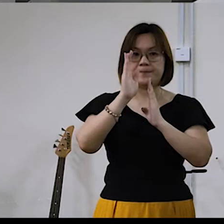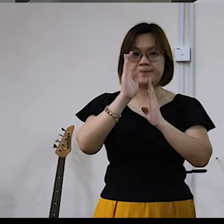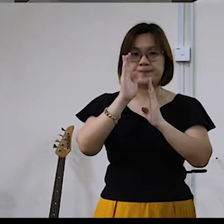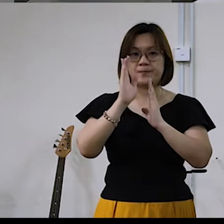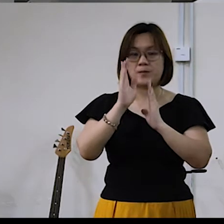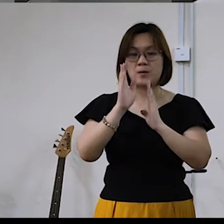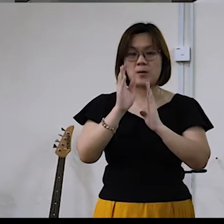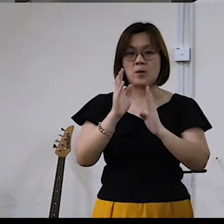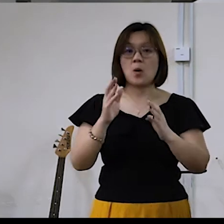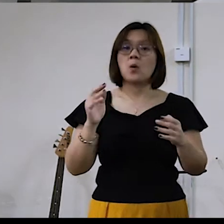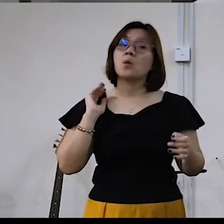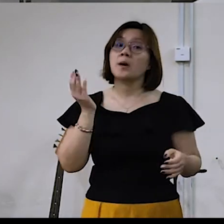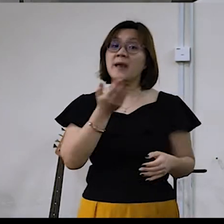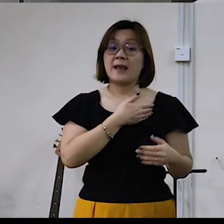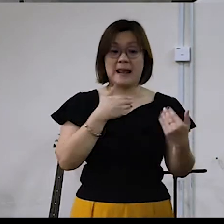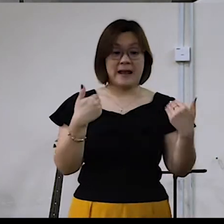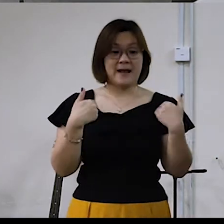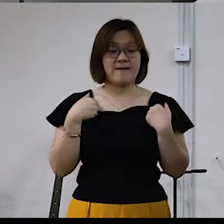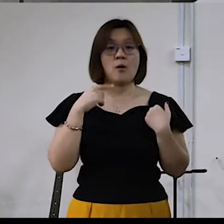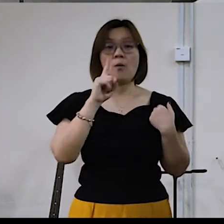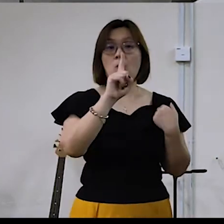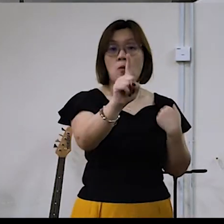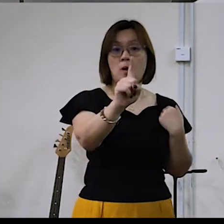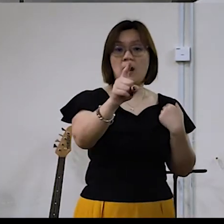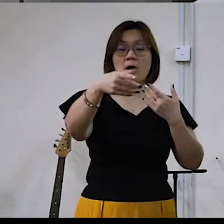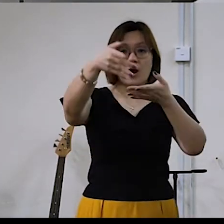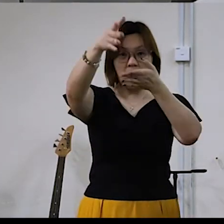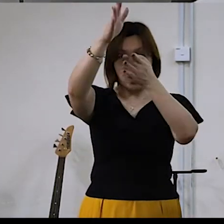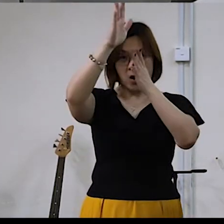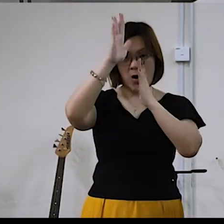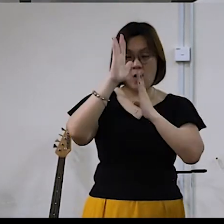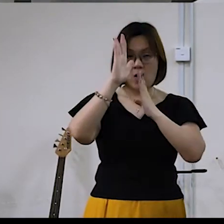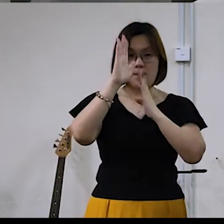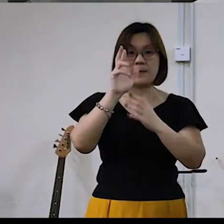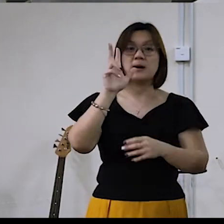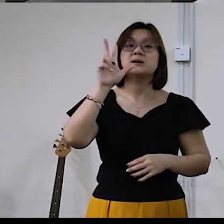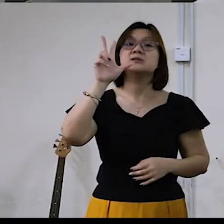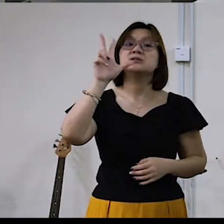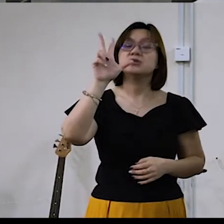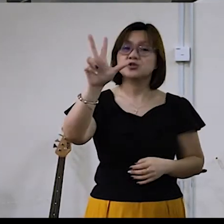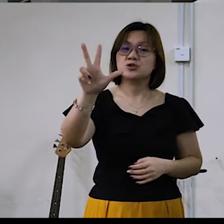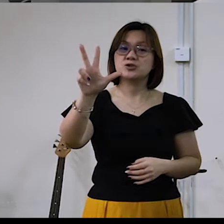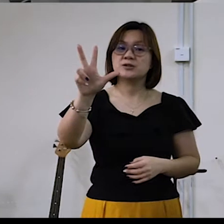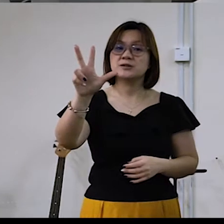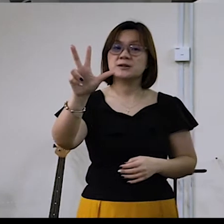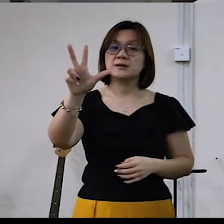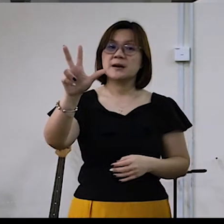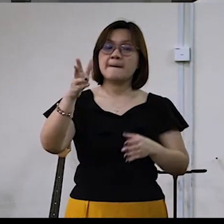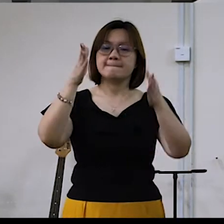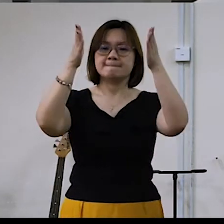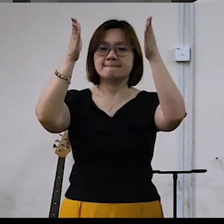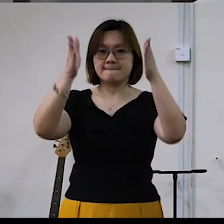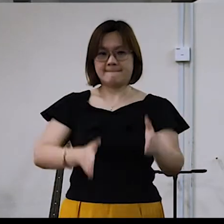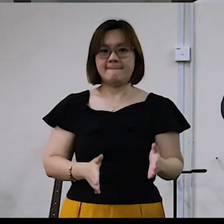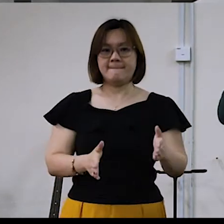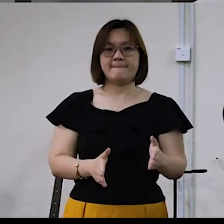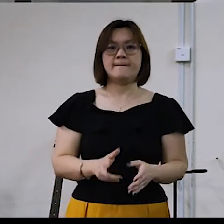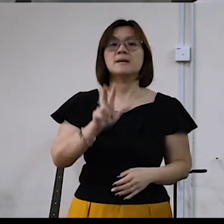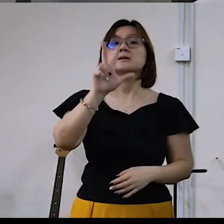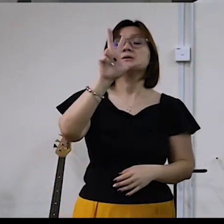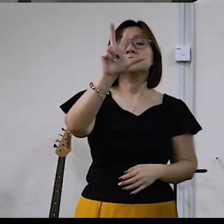There's one God. But how many persons? Three. So we have the Father, the Son, and the